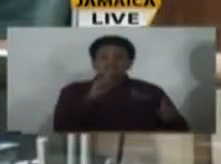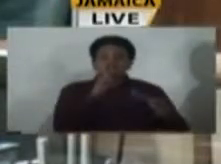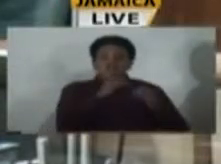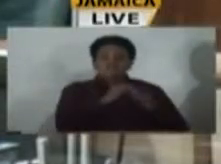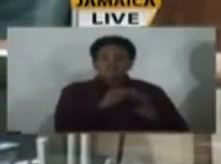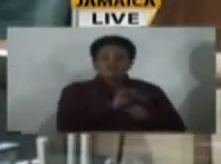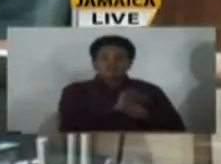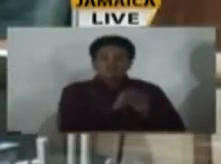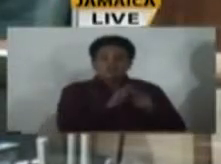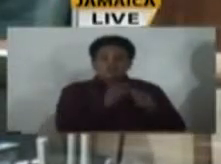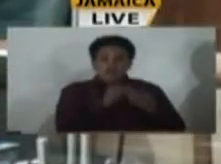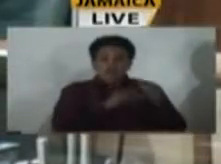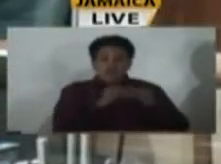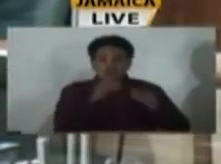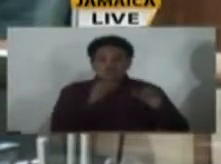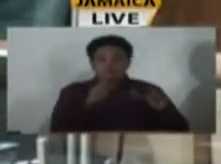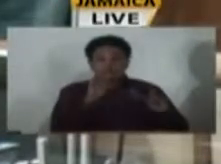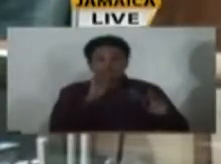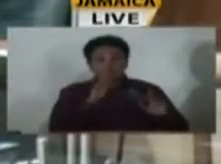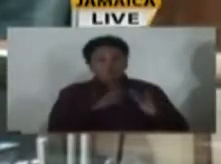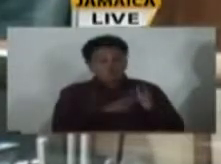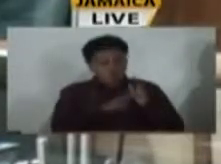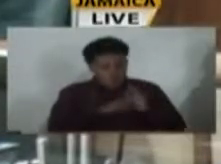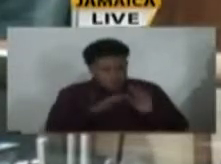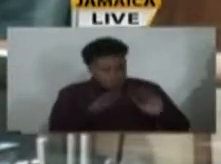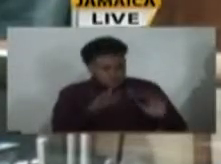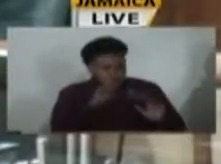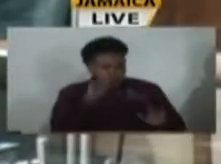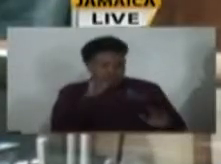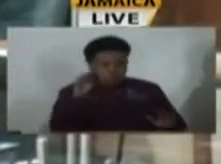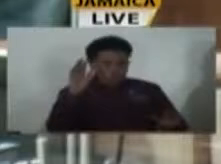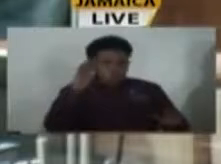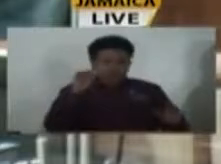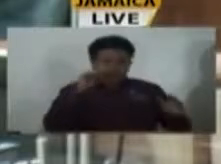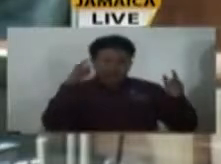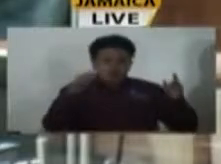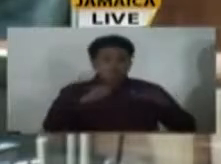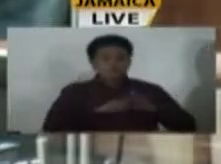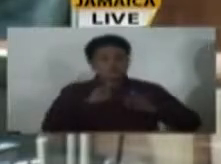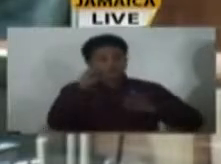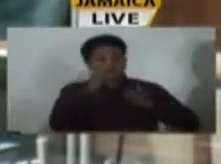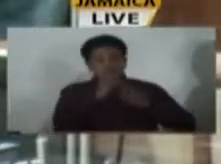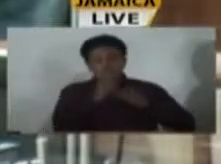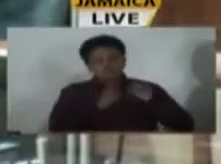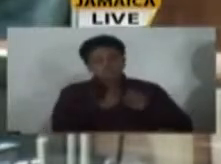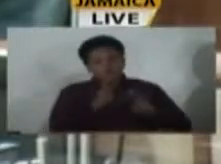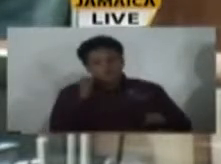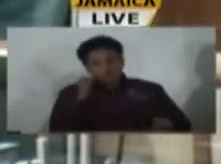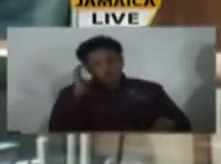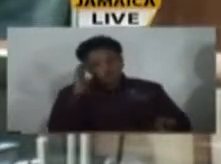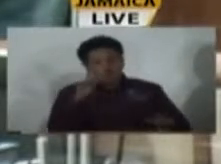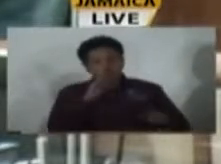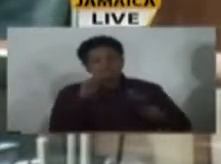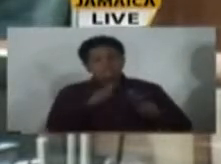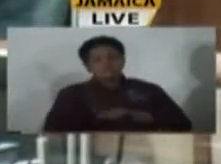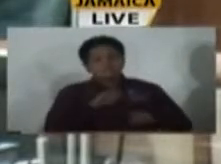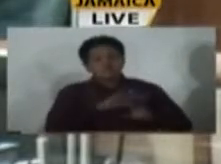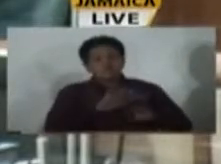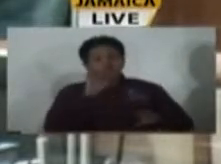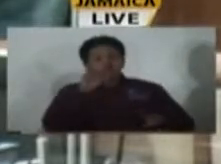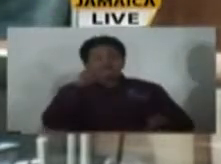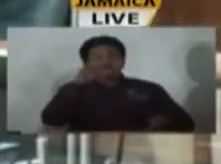economic output will require a reboot of tourism and will not happen in a single fiscal year. It will also depend on the pace